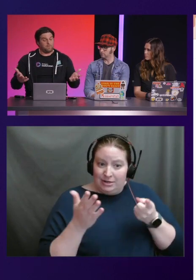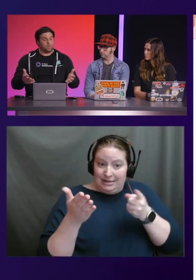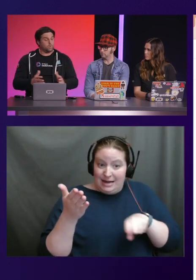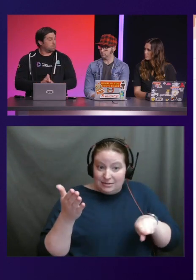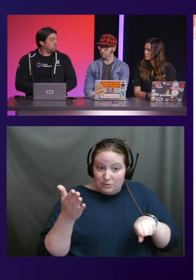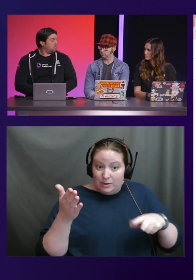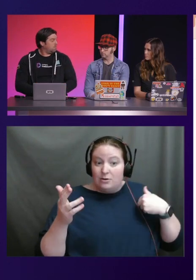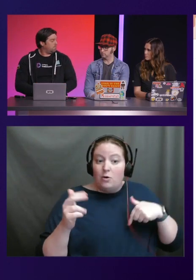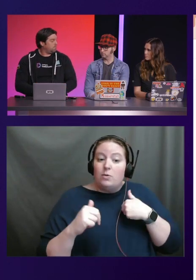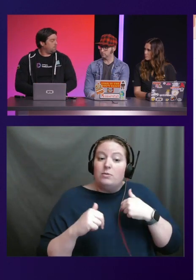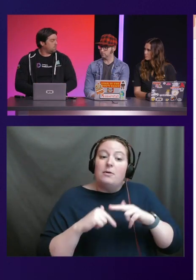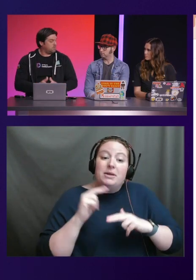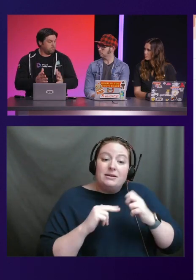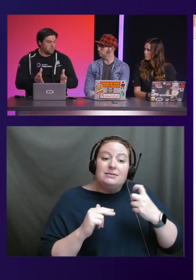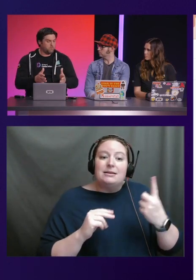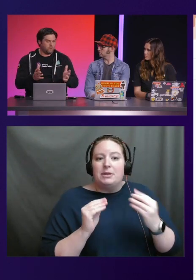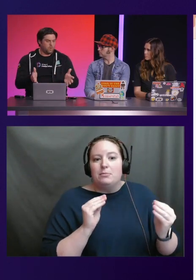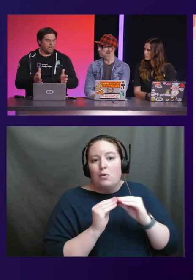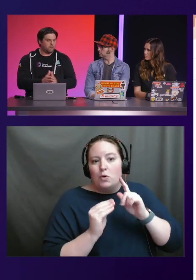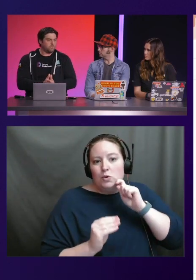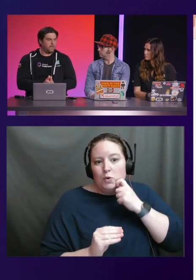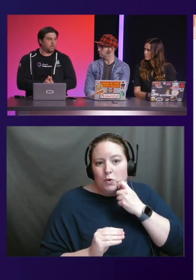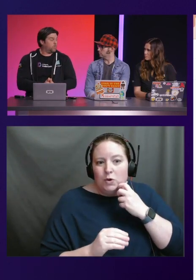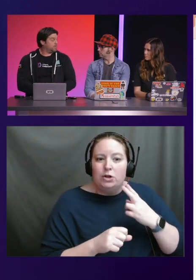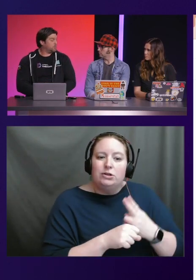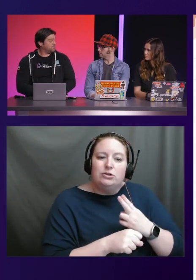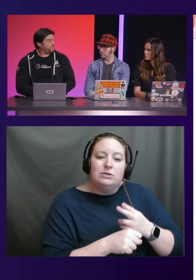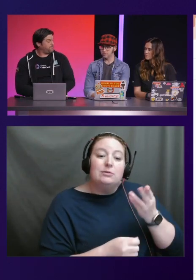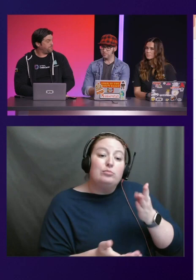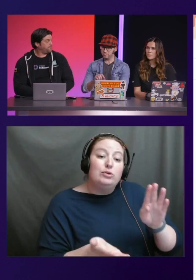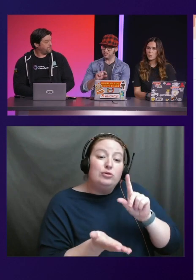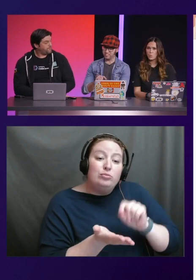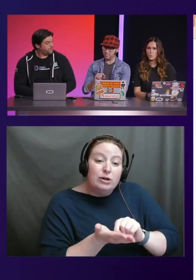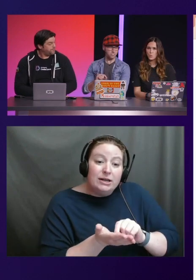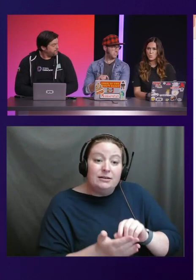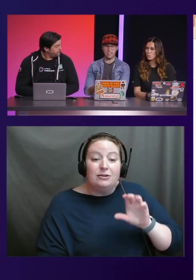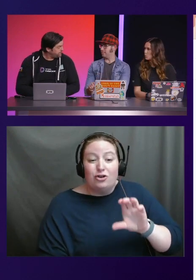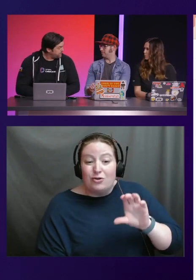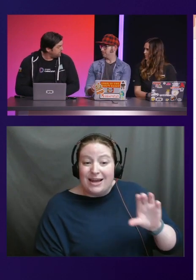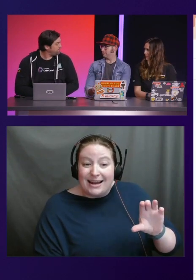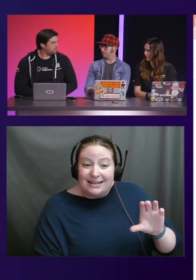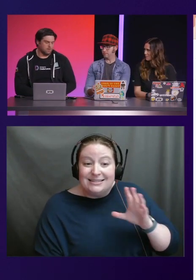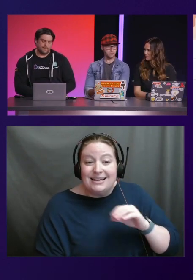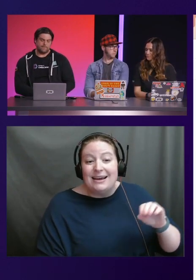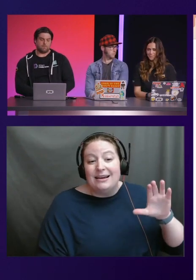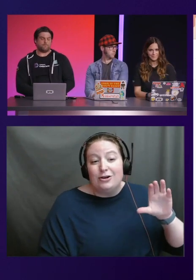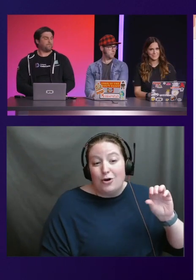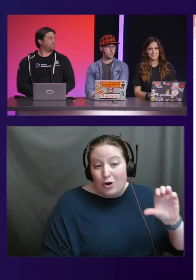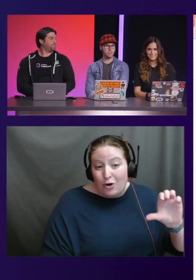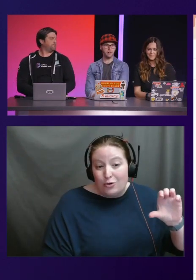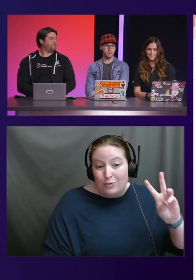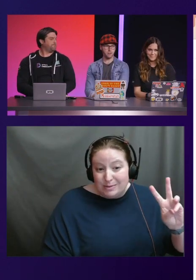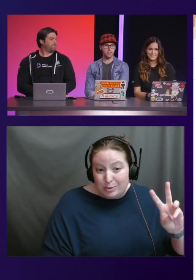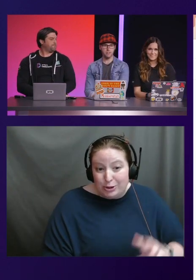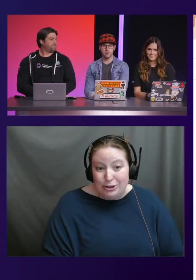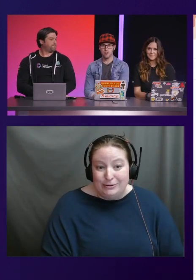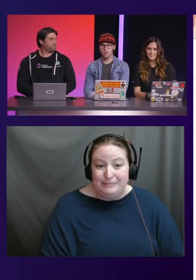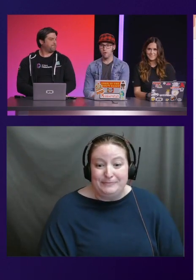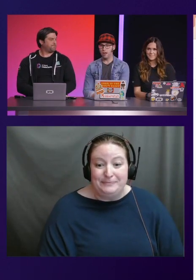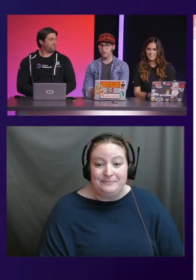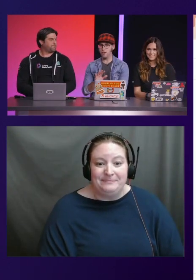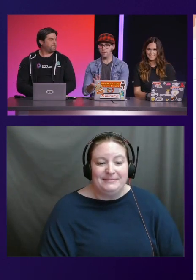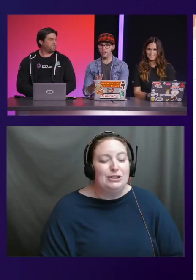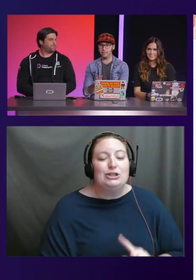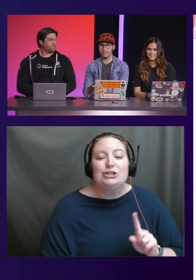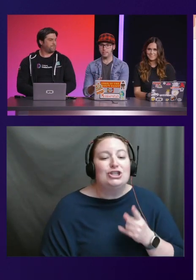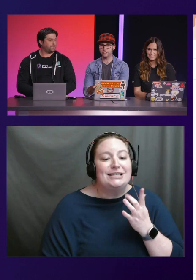something even cooler using Blueprint, Code Catalyst, and Code Whisper. So this is just like a little taste. Yep, Yeah. little taste. Okay, all right.